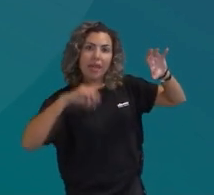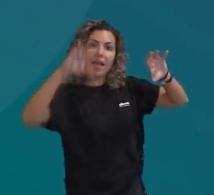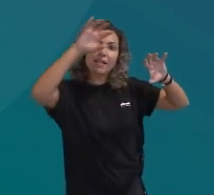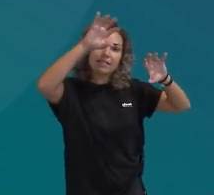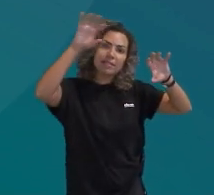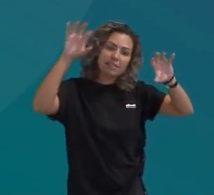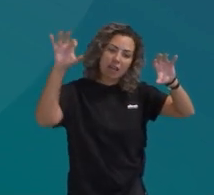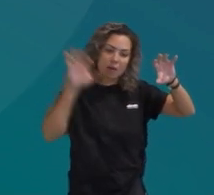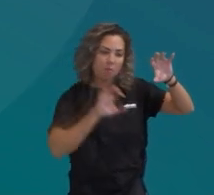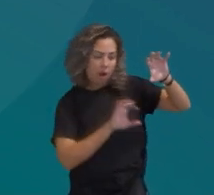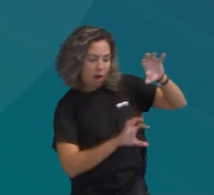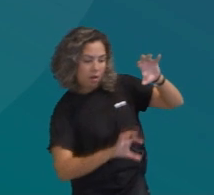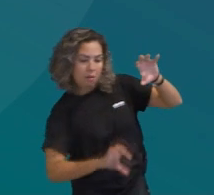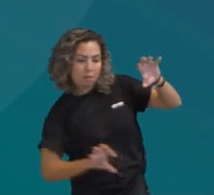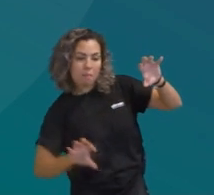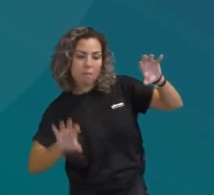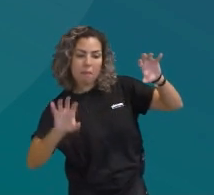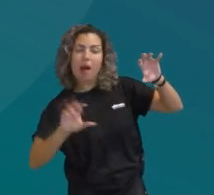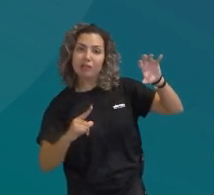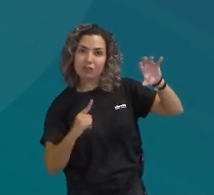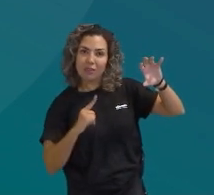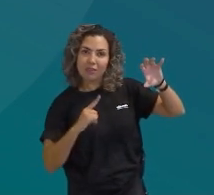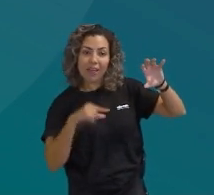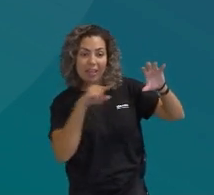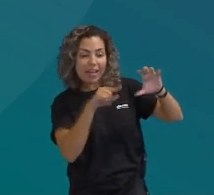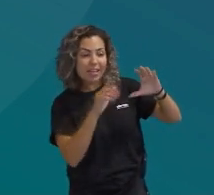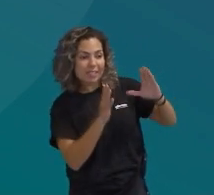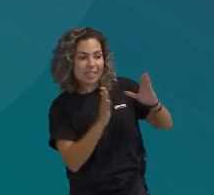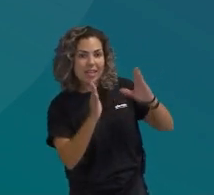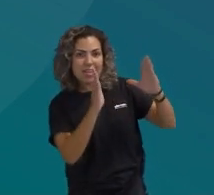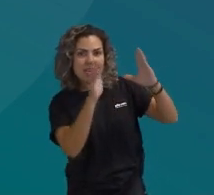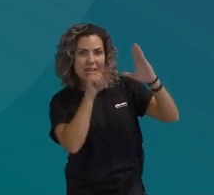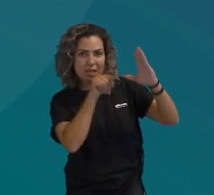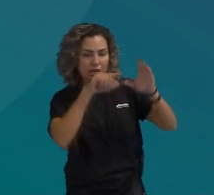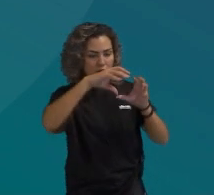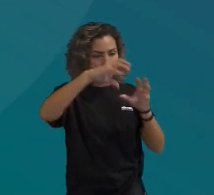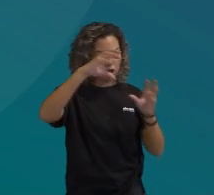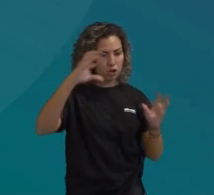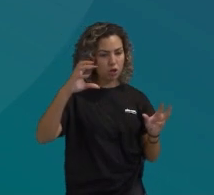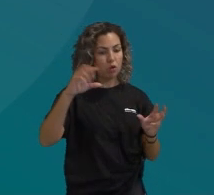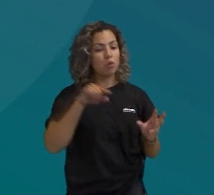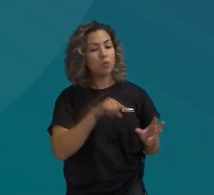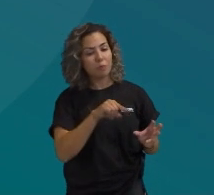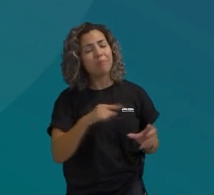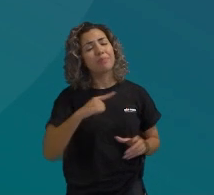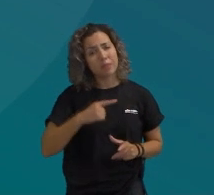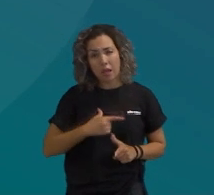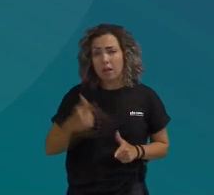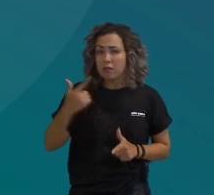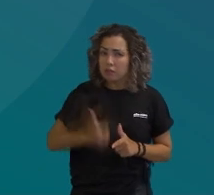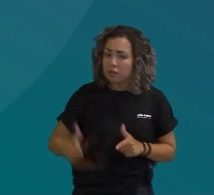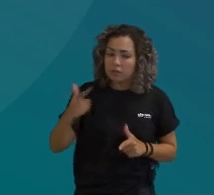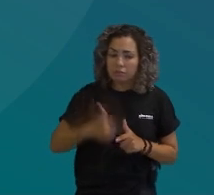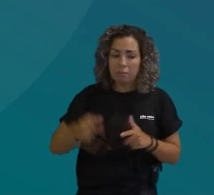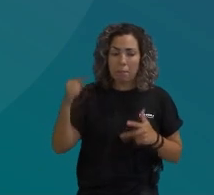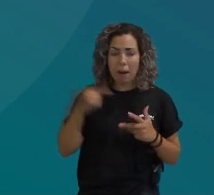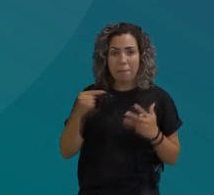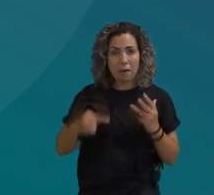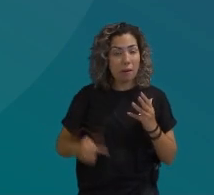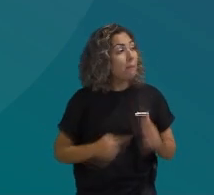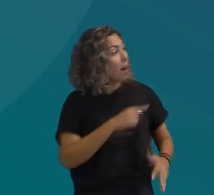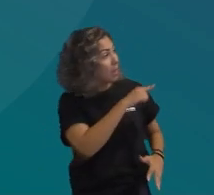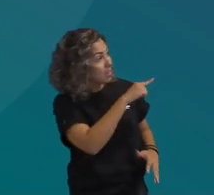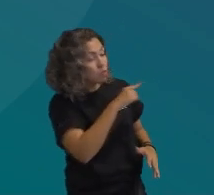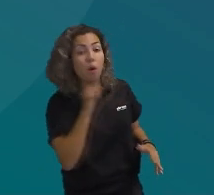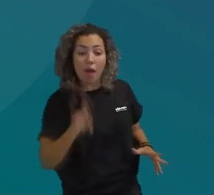the Mindu River, the Igarapé do Mindu, suffers from a lot of different problems. This is the current scenario that you